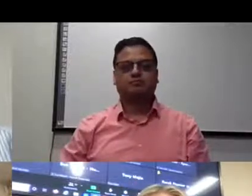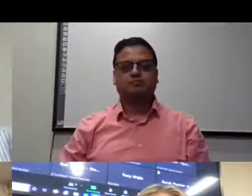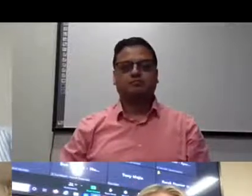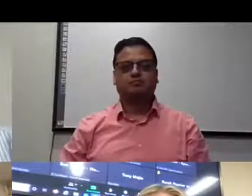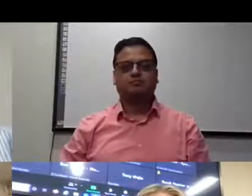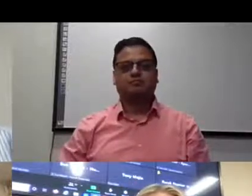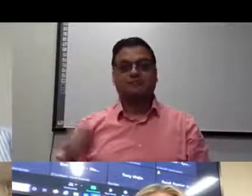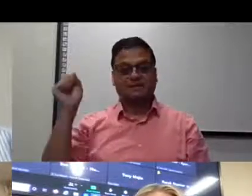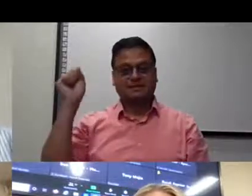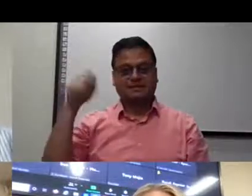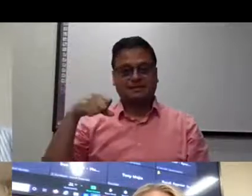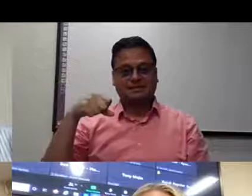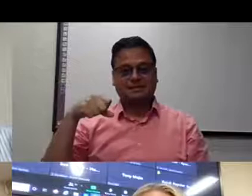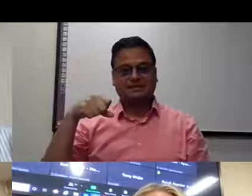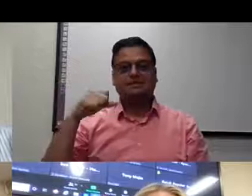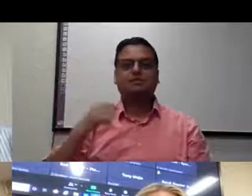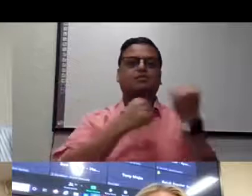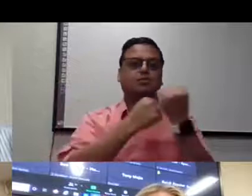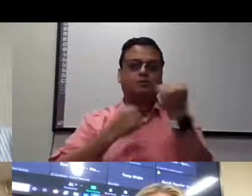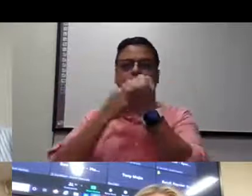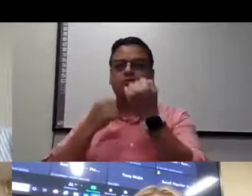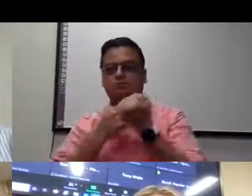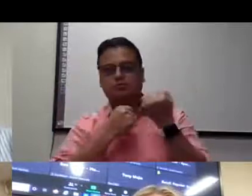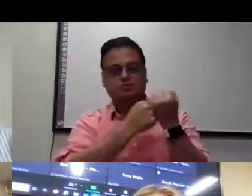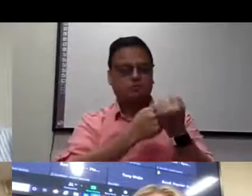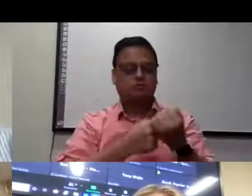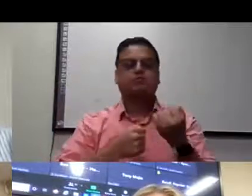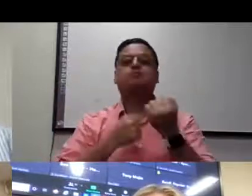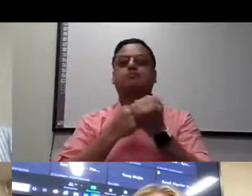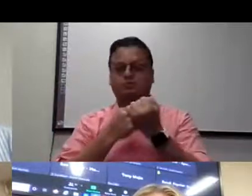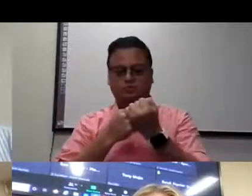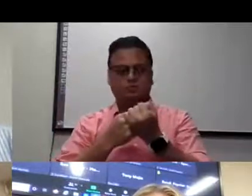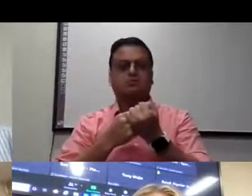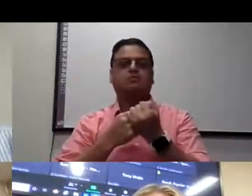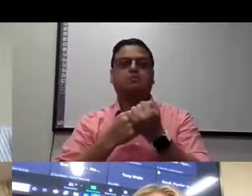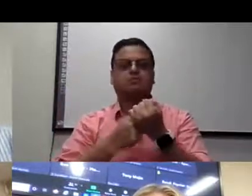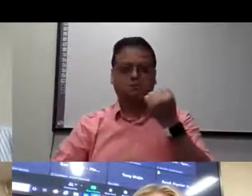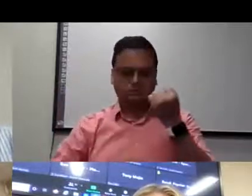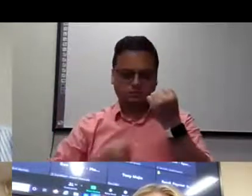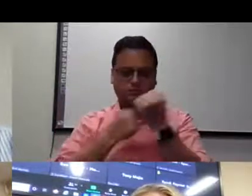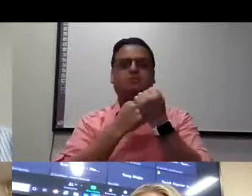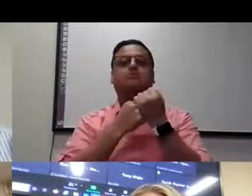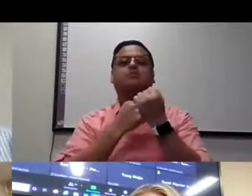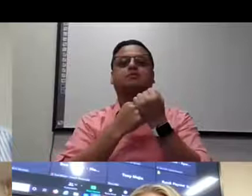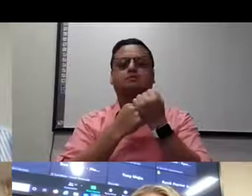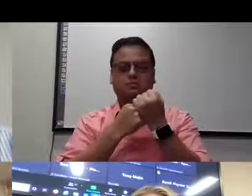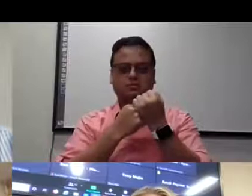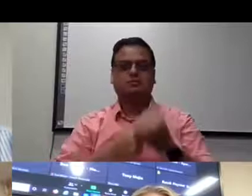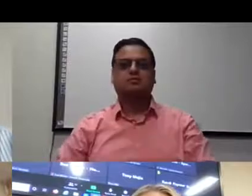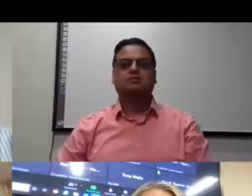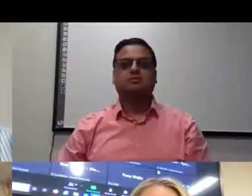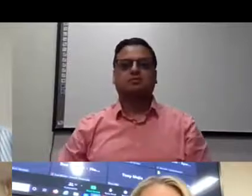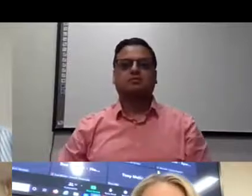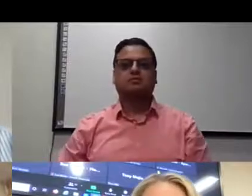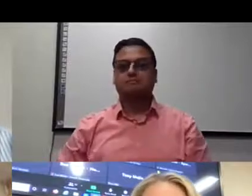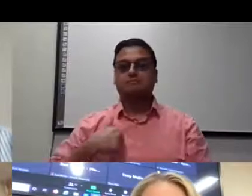Yes. Trustee Proctor. Yes. Trustee Watkins. Yes. Trustee Warren. Yes. And I will vote yes as